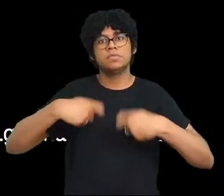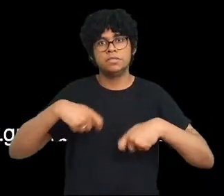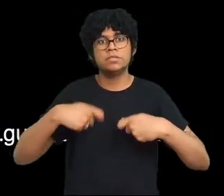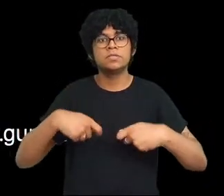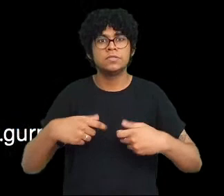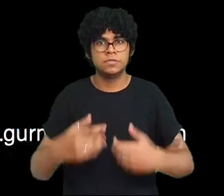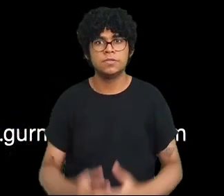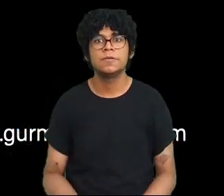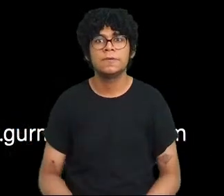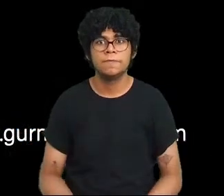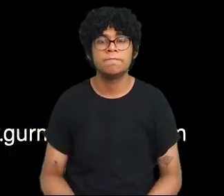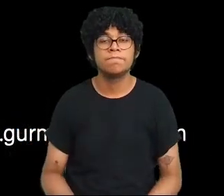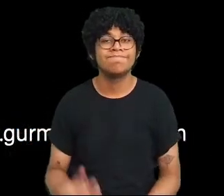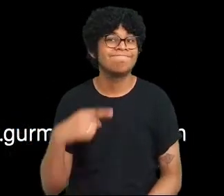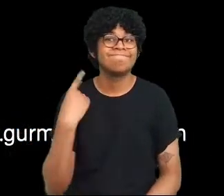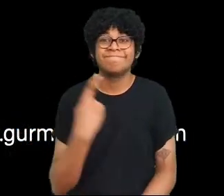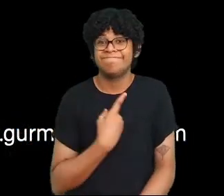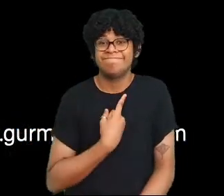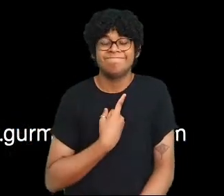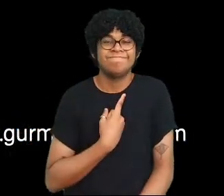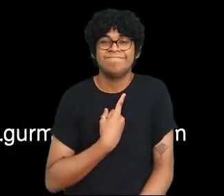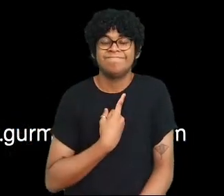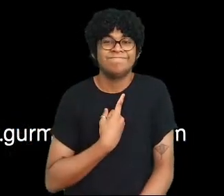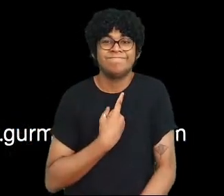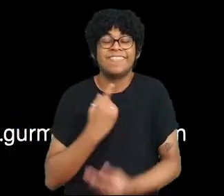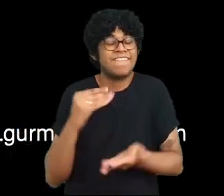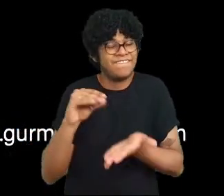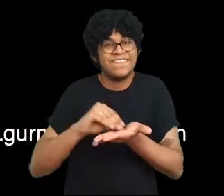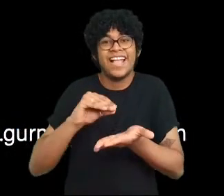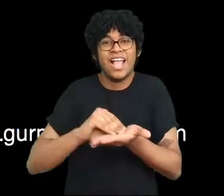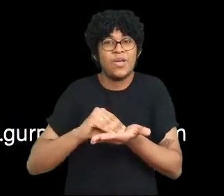uncertainty. For example,